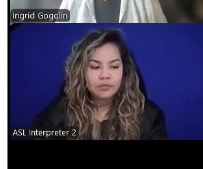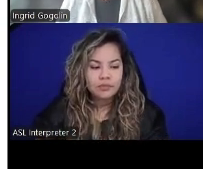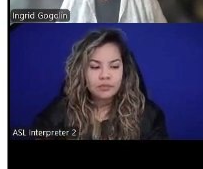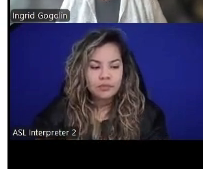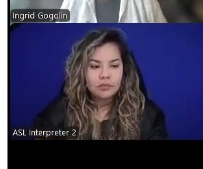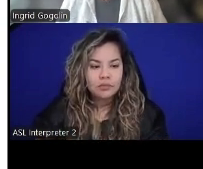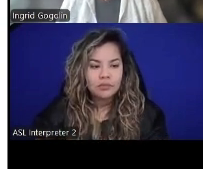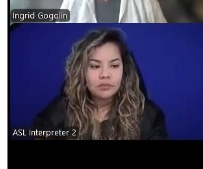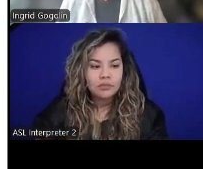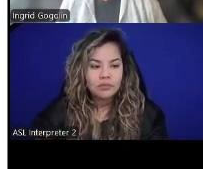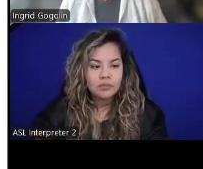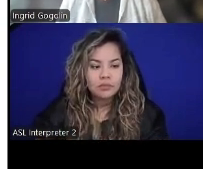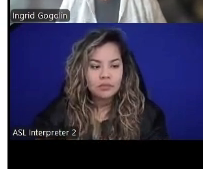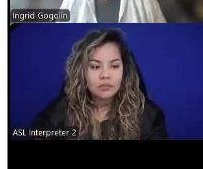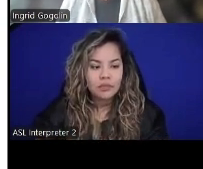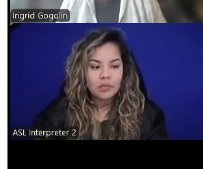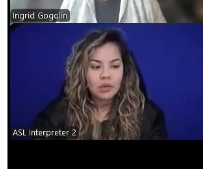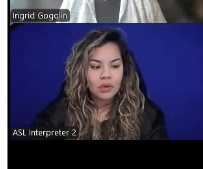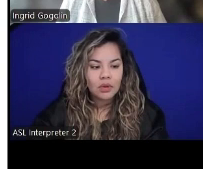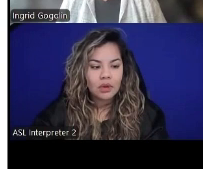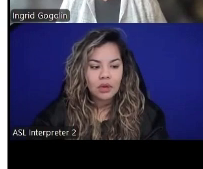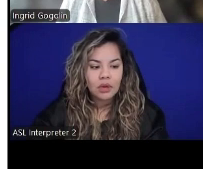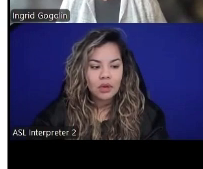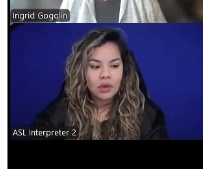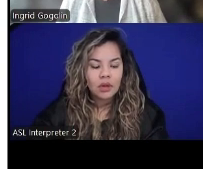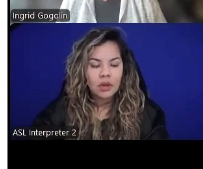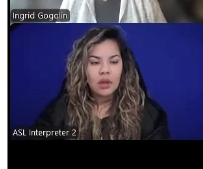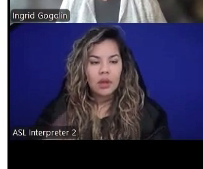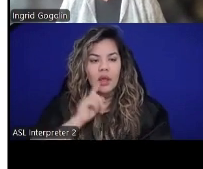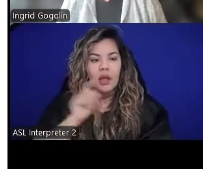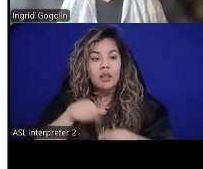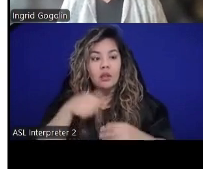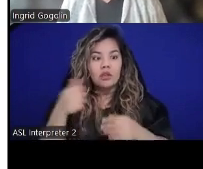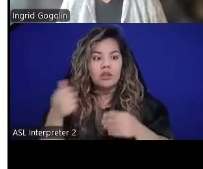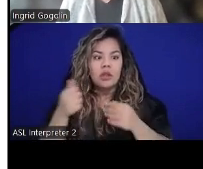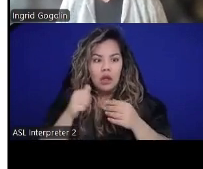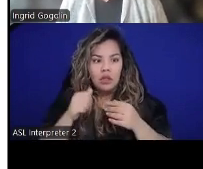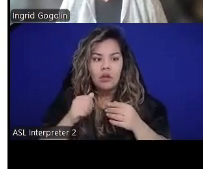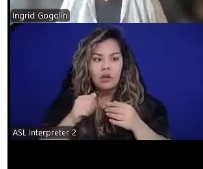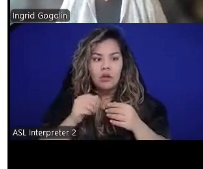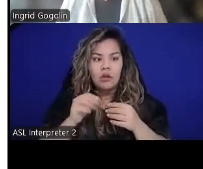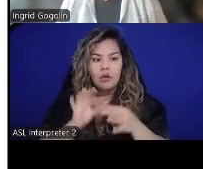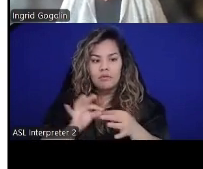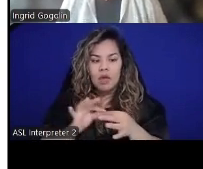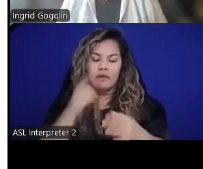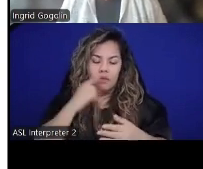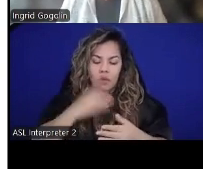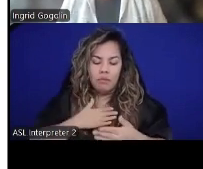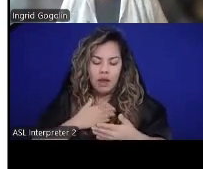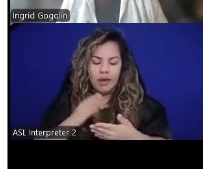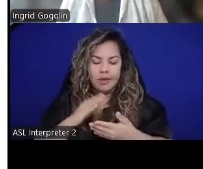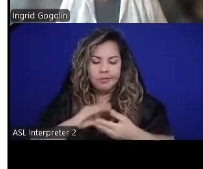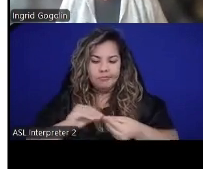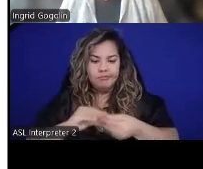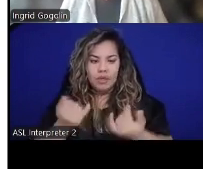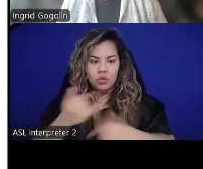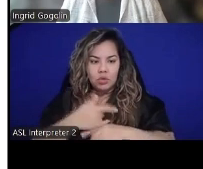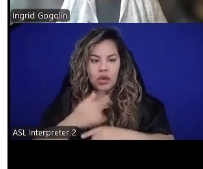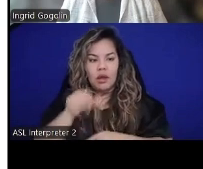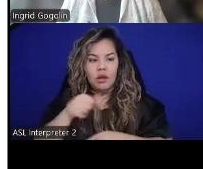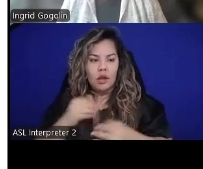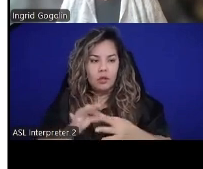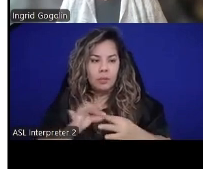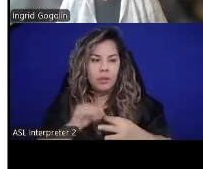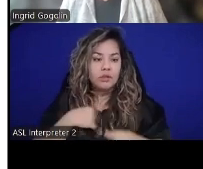And there's another message, take-home message for my part today, and that is, I would like to make